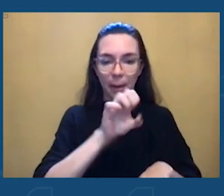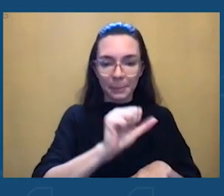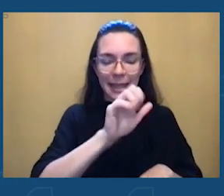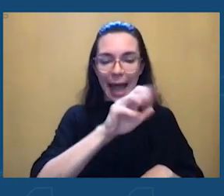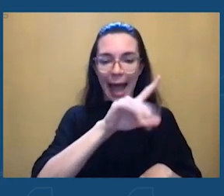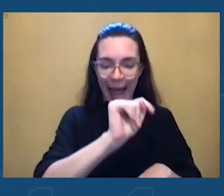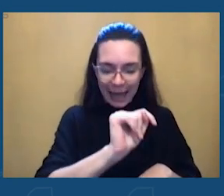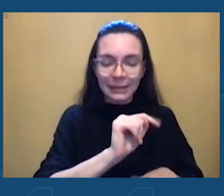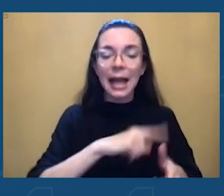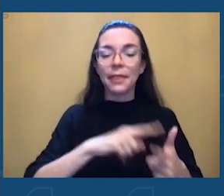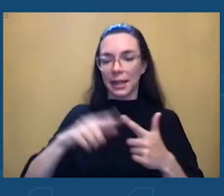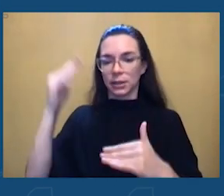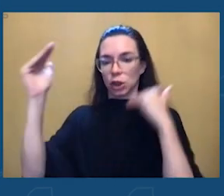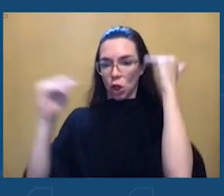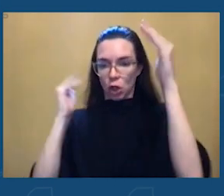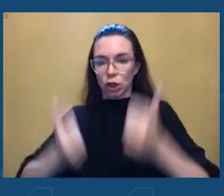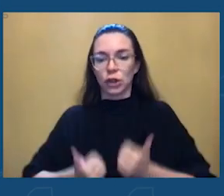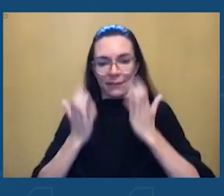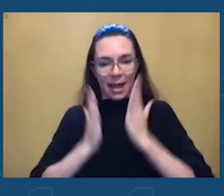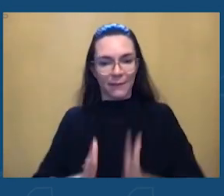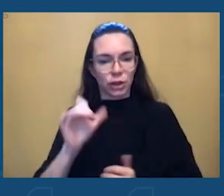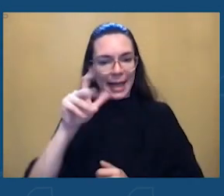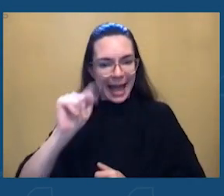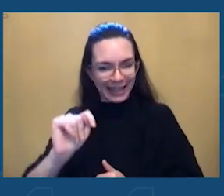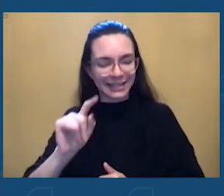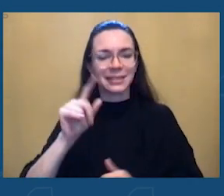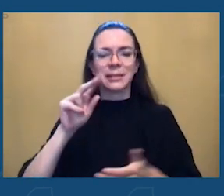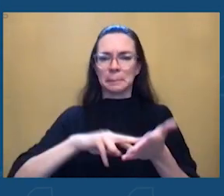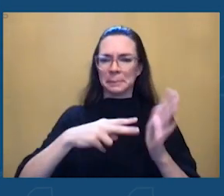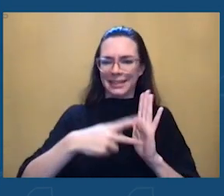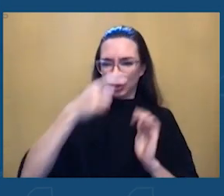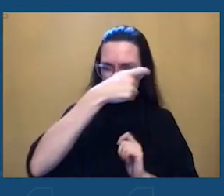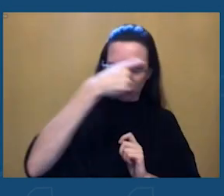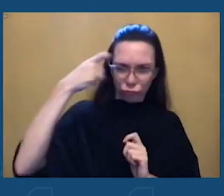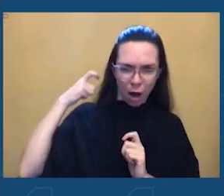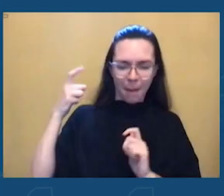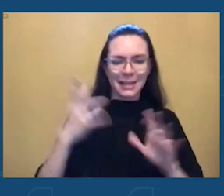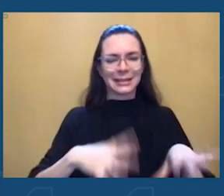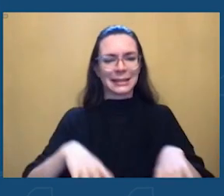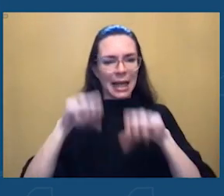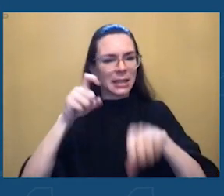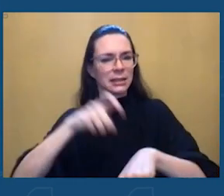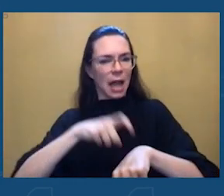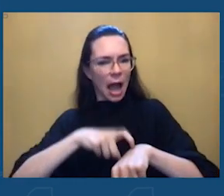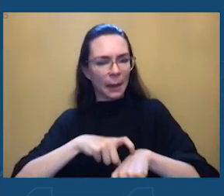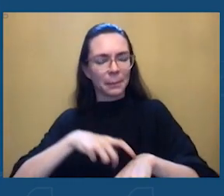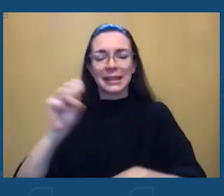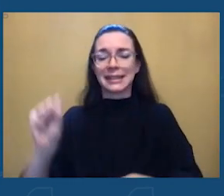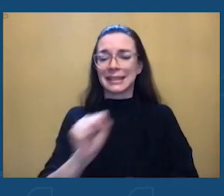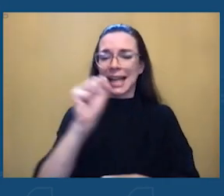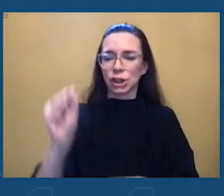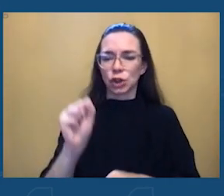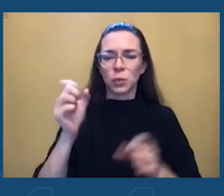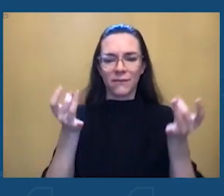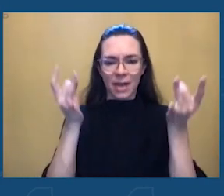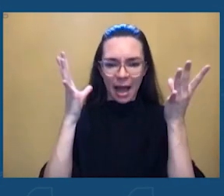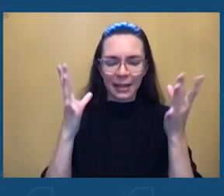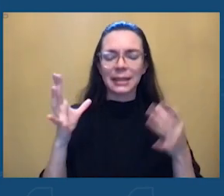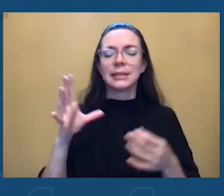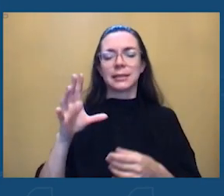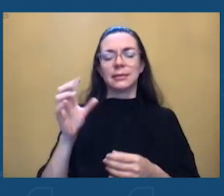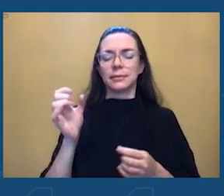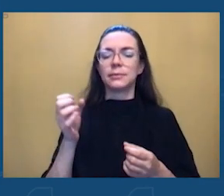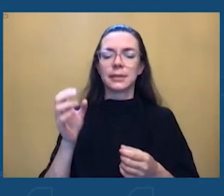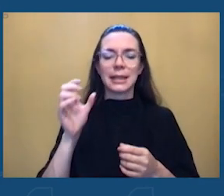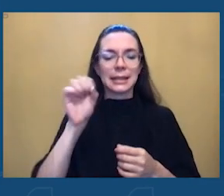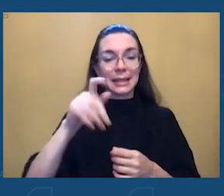trauma takes time. Sexual violence is not like other forms of violence. If you get